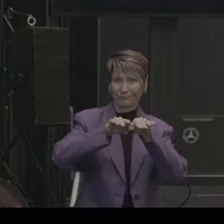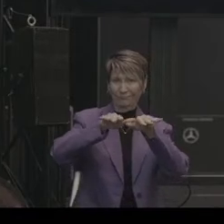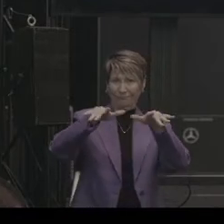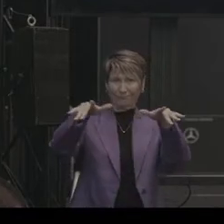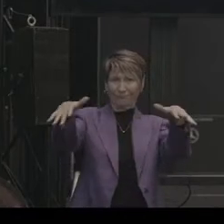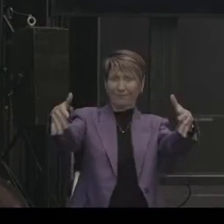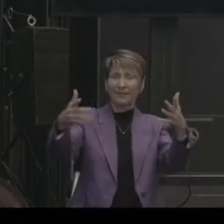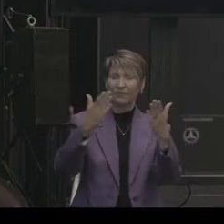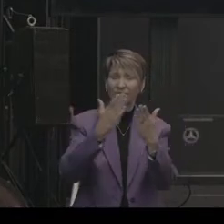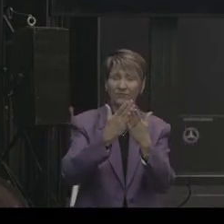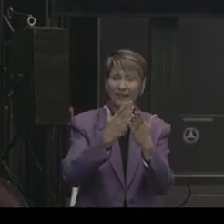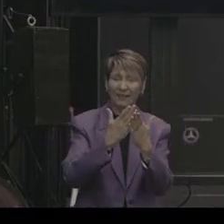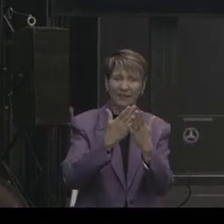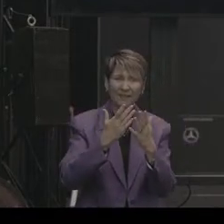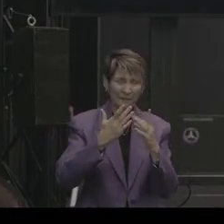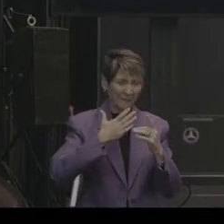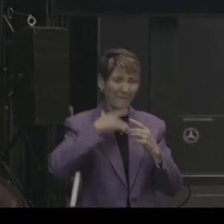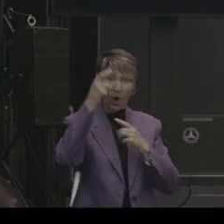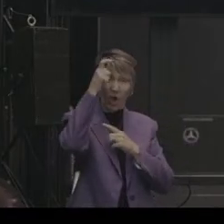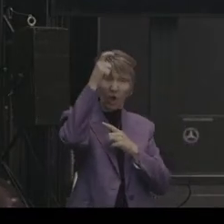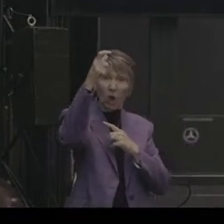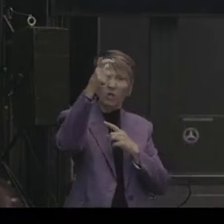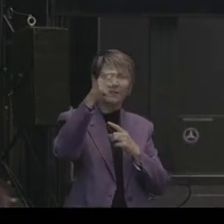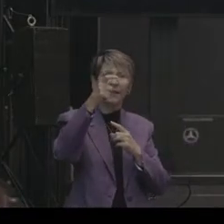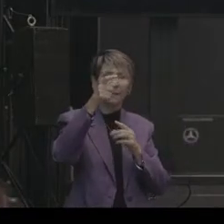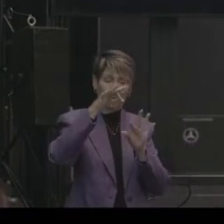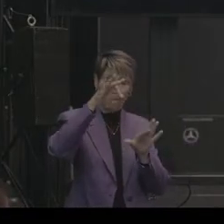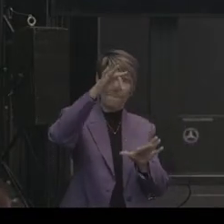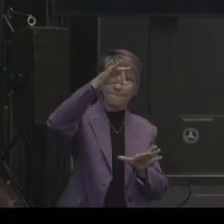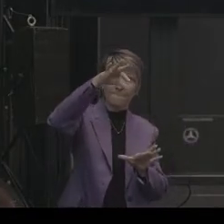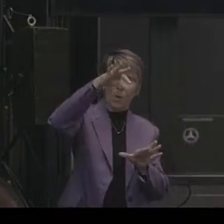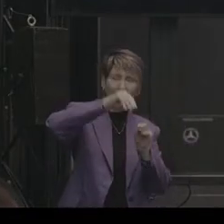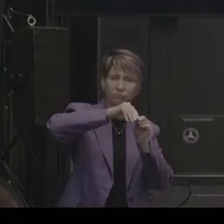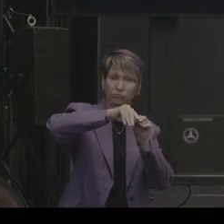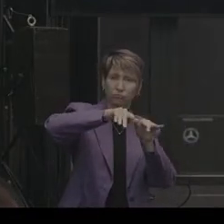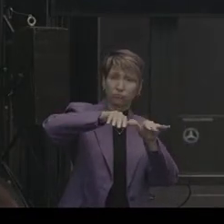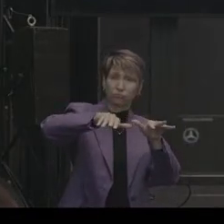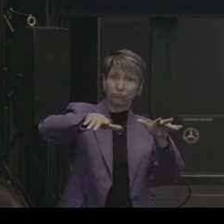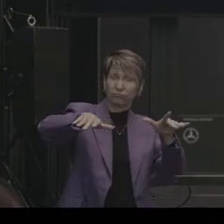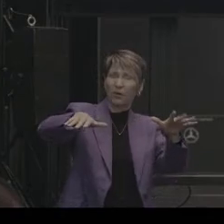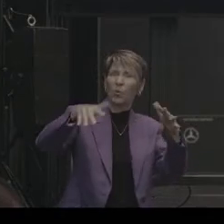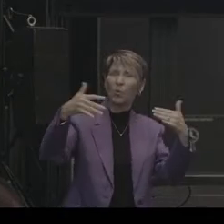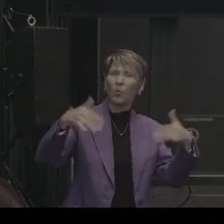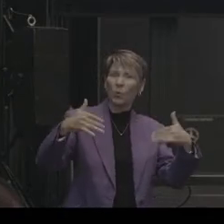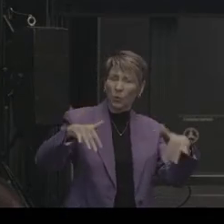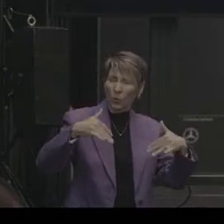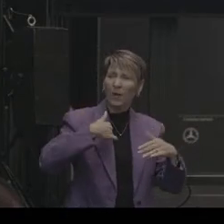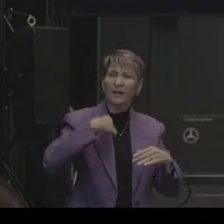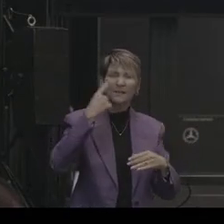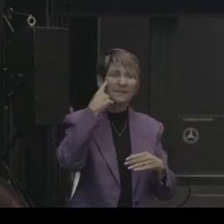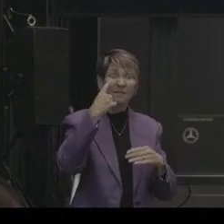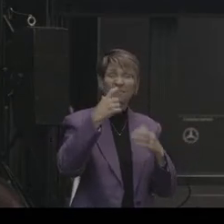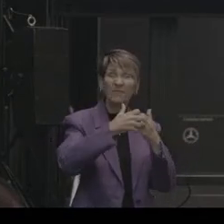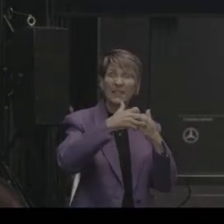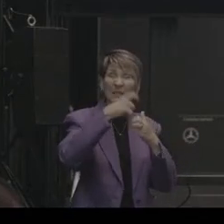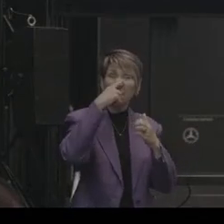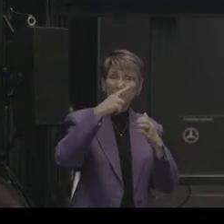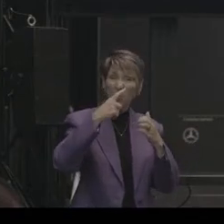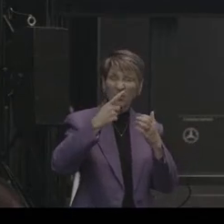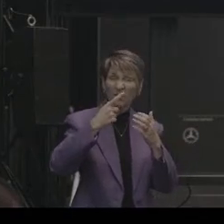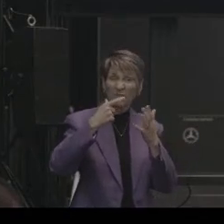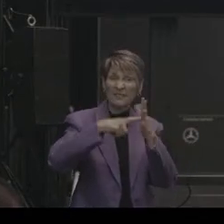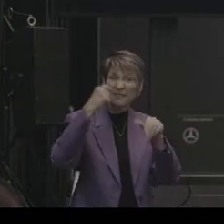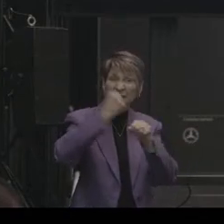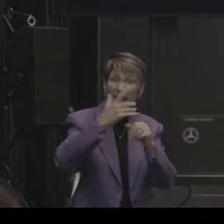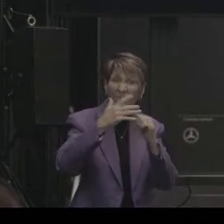completely took this concept by storm and just like spread it all over. I saw that people were tagging their friends, tagging